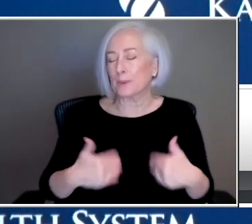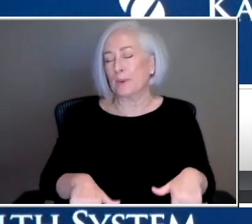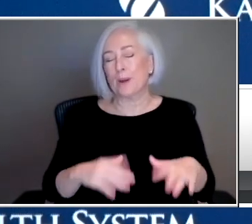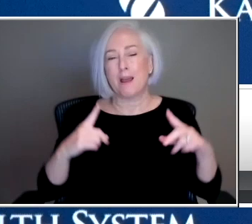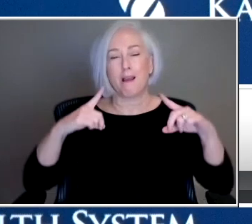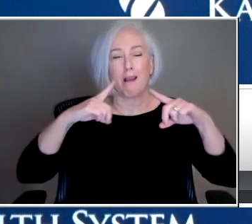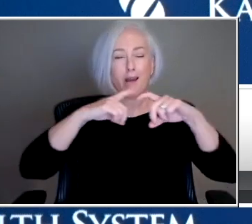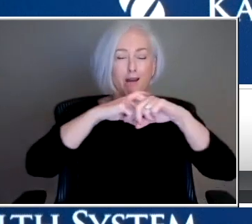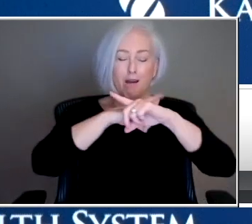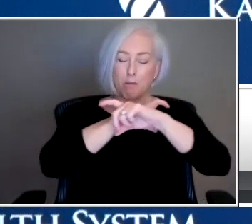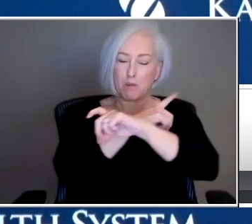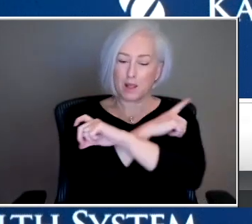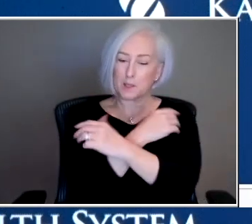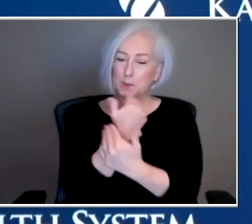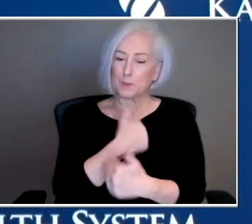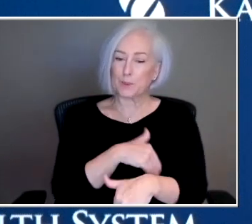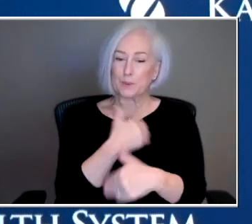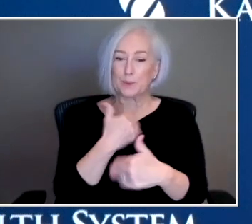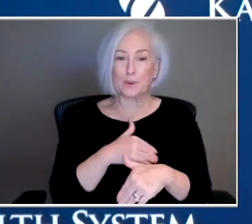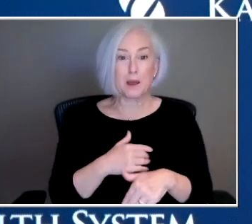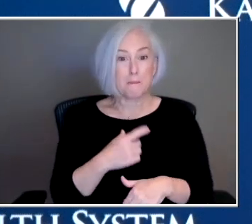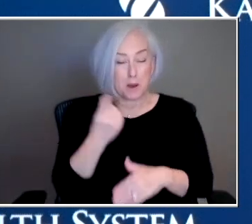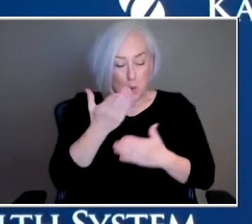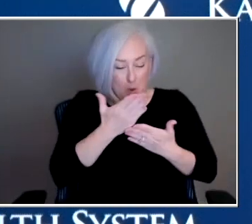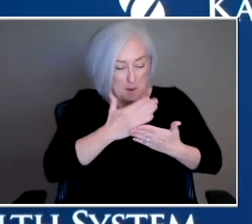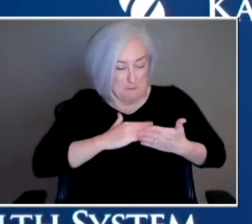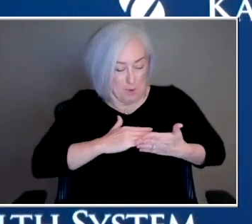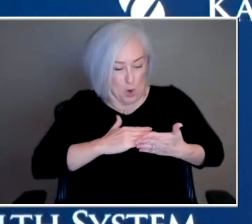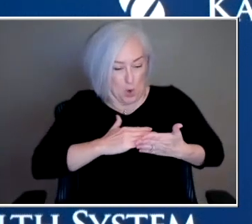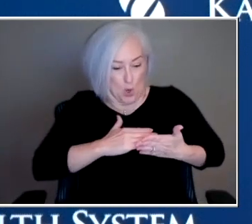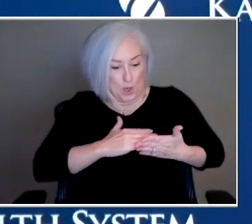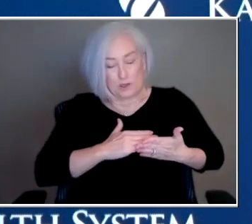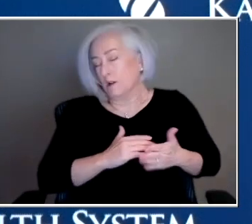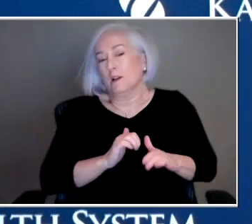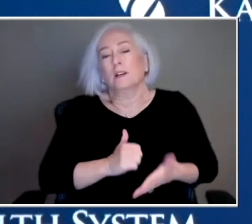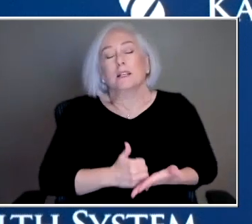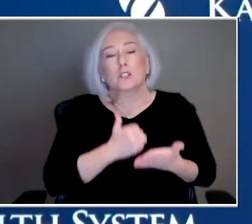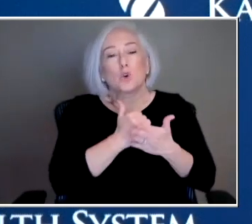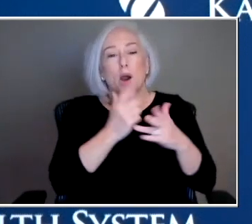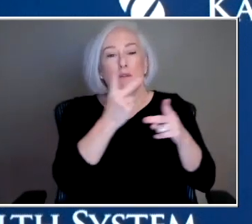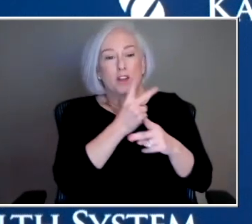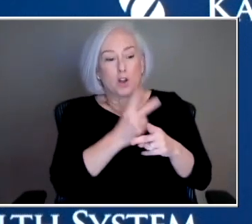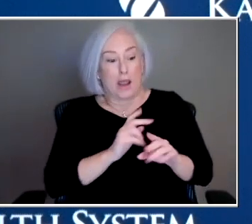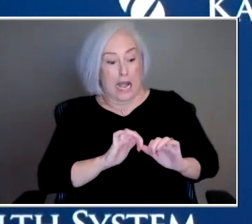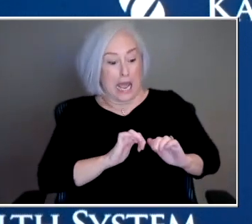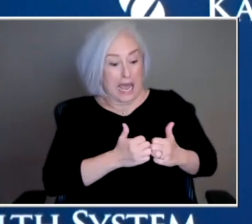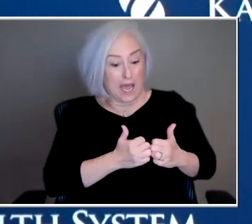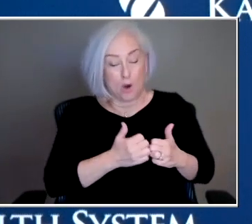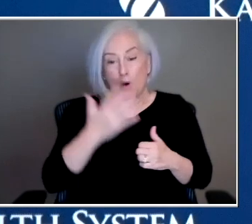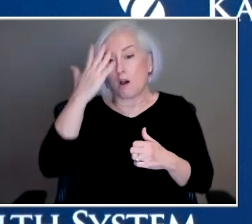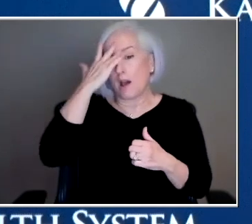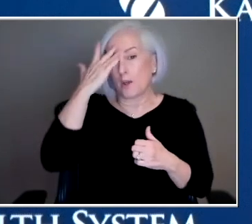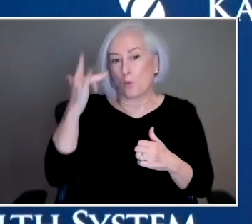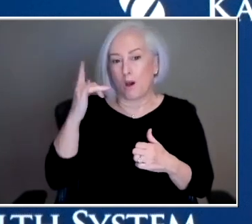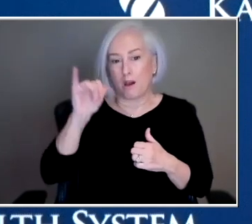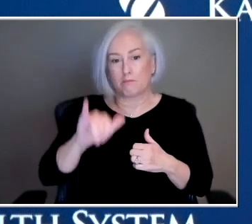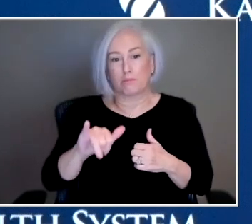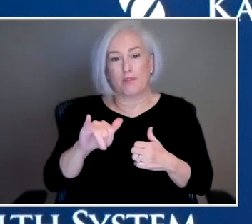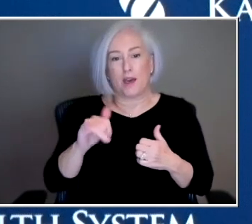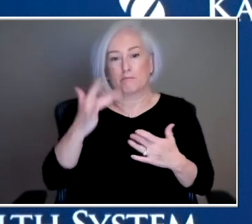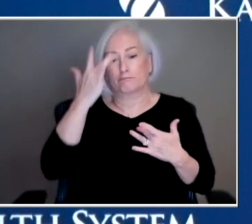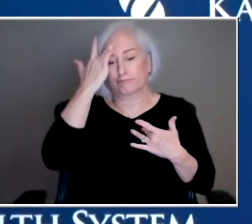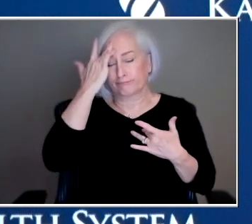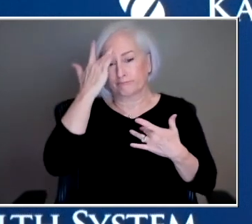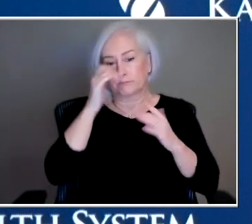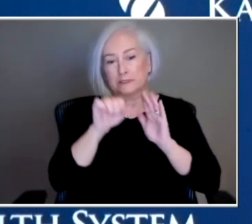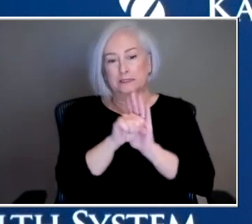as you said, one piece of the puzzle to figure out how and why some of these symptoms occur. And then just as Dr. Comfort said,